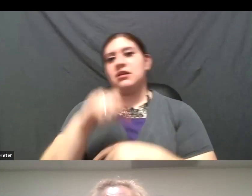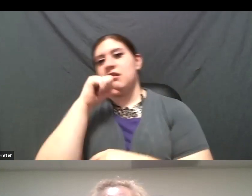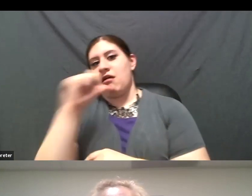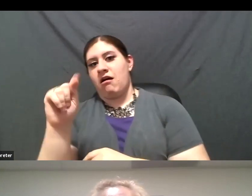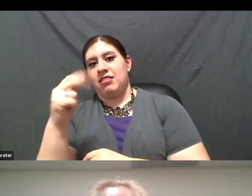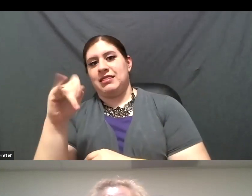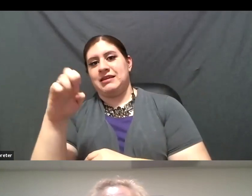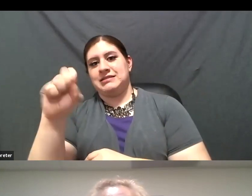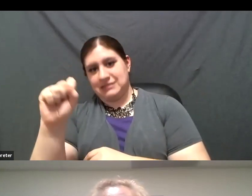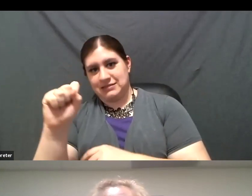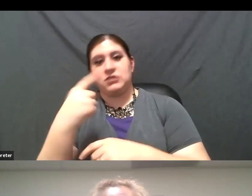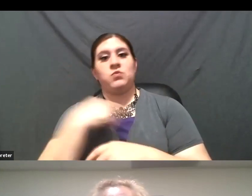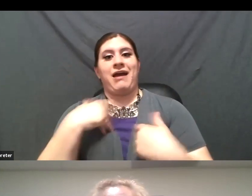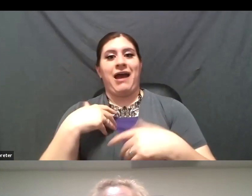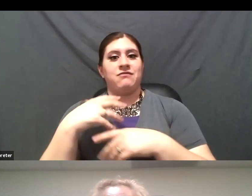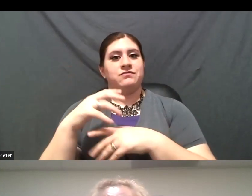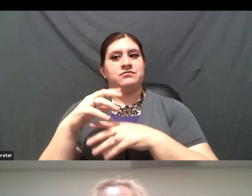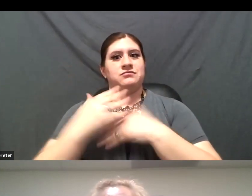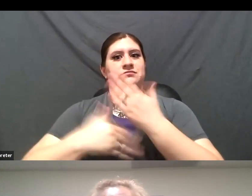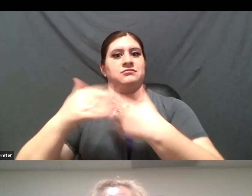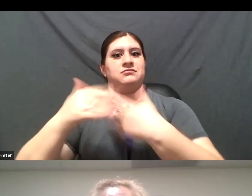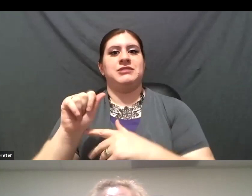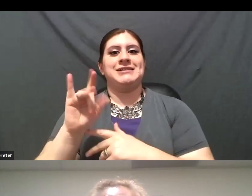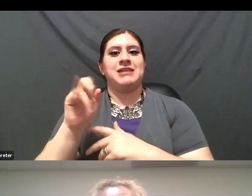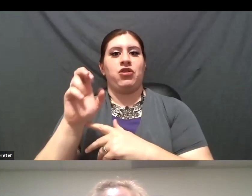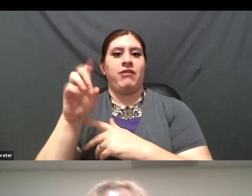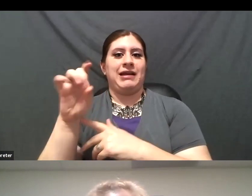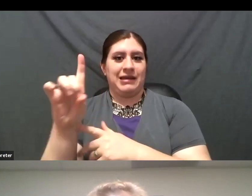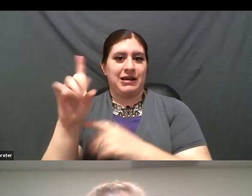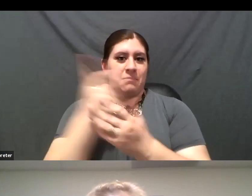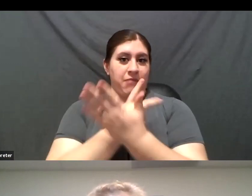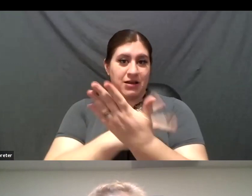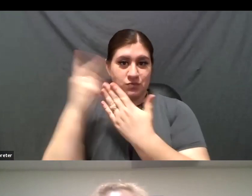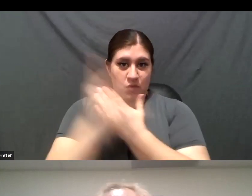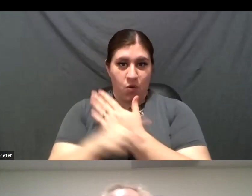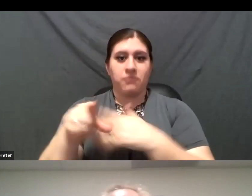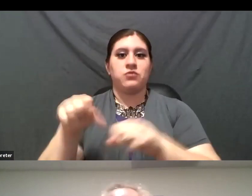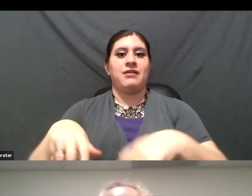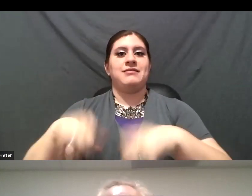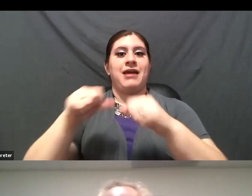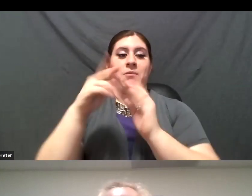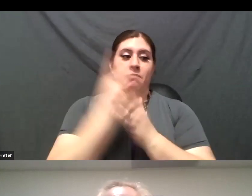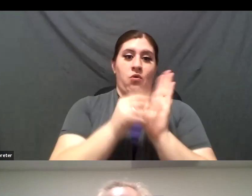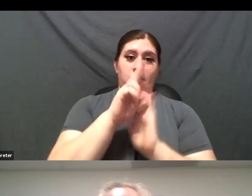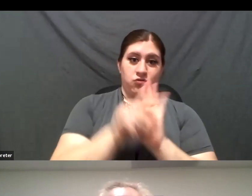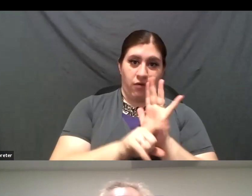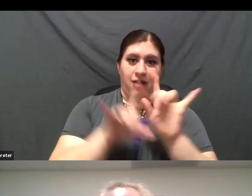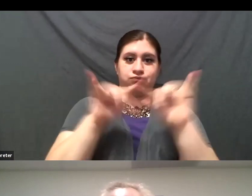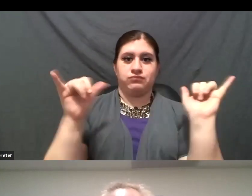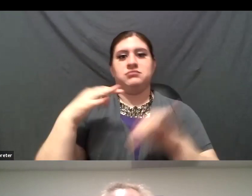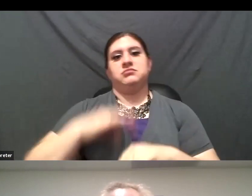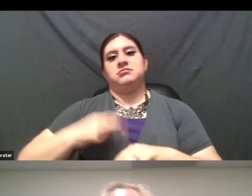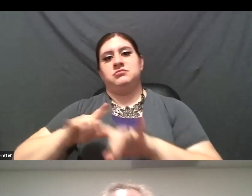an accelerated master's program. In the accelerated program, you can take both undergraduate credits and